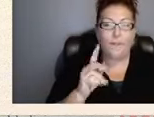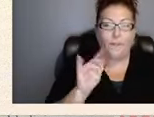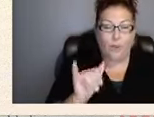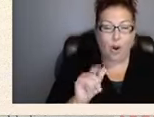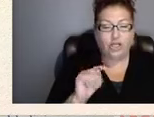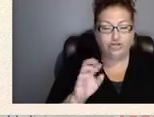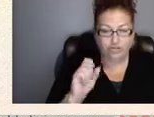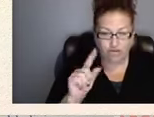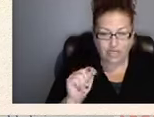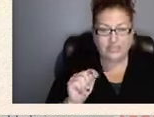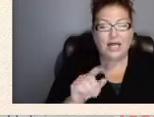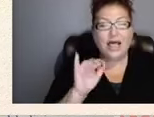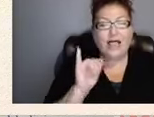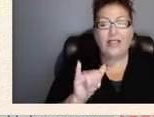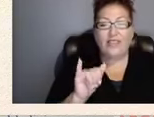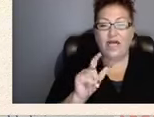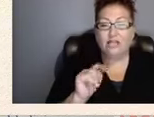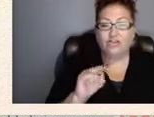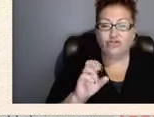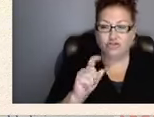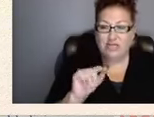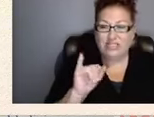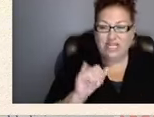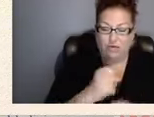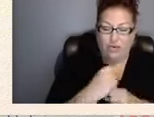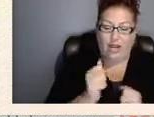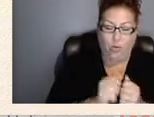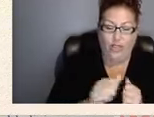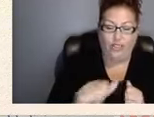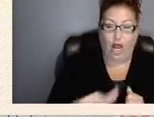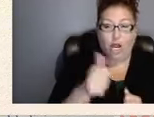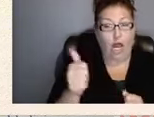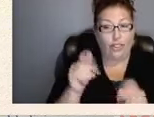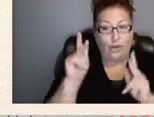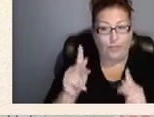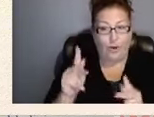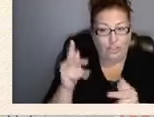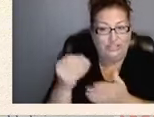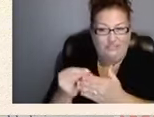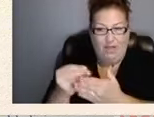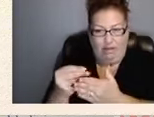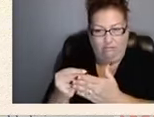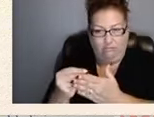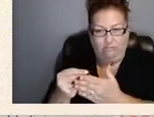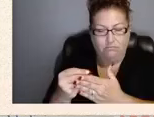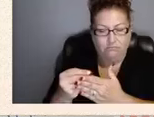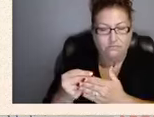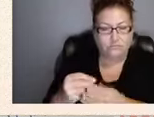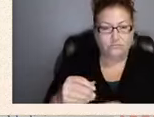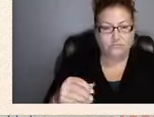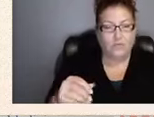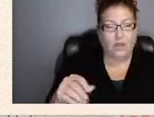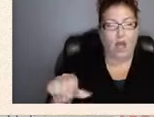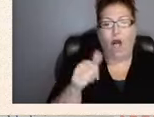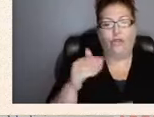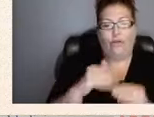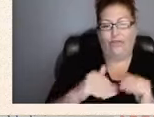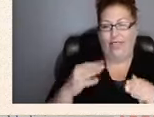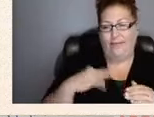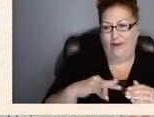is a trust that's created with someone else's assets, someone's assets other than the beneficiary's own